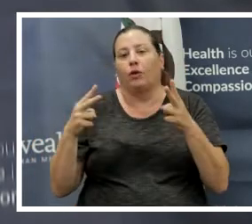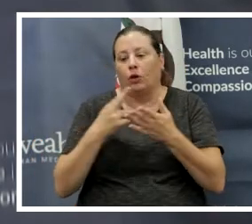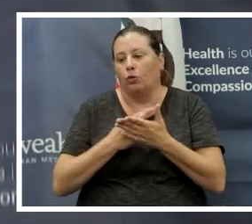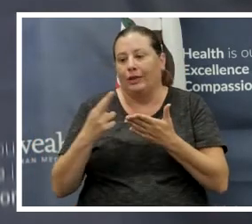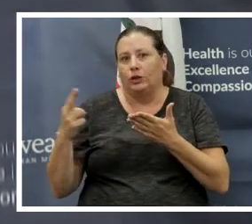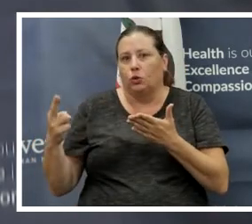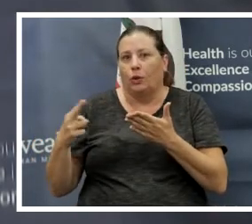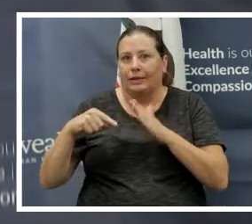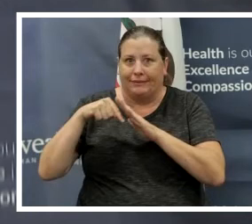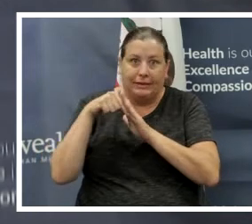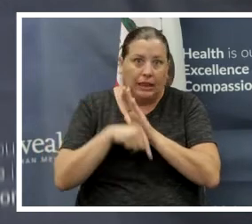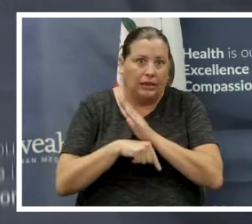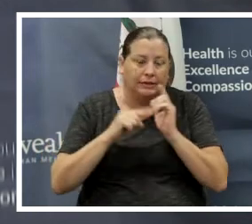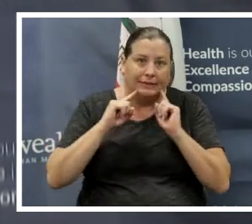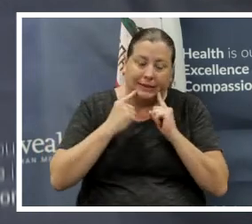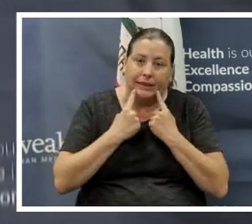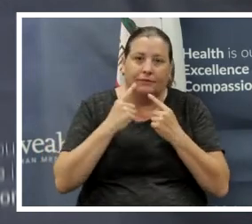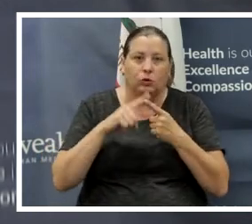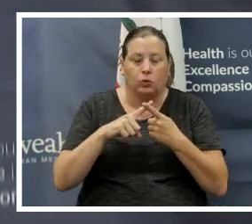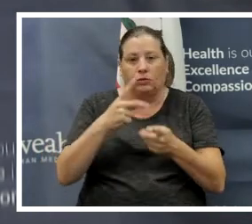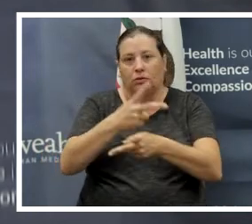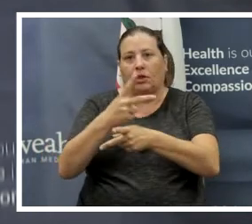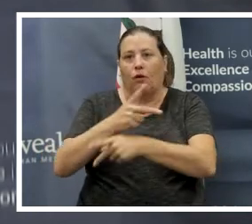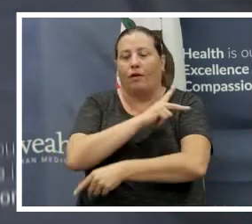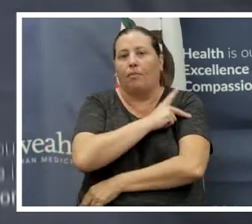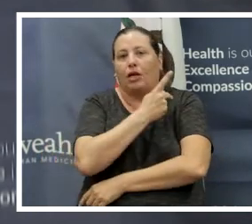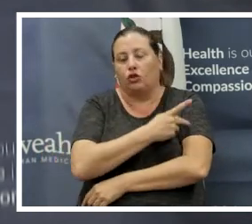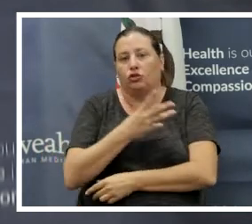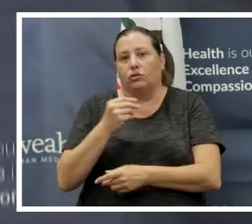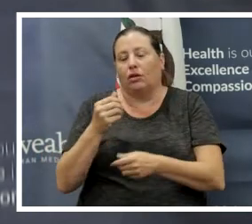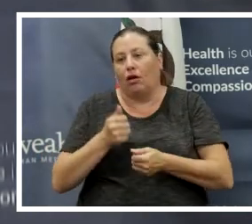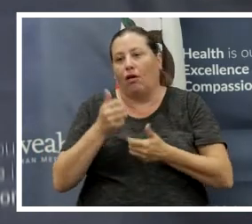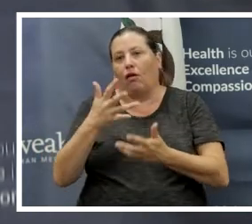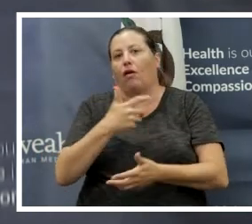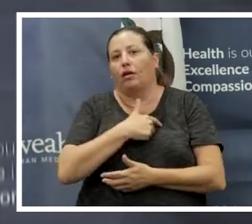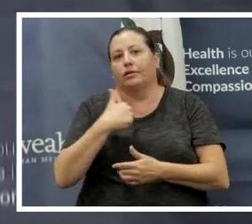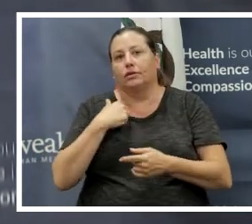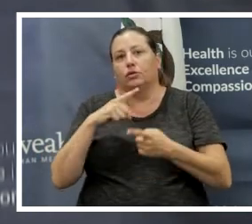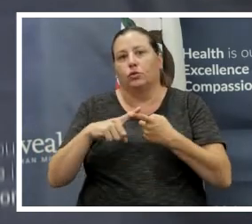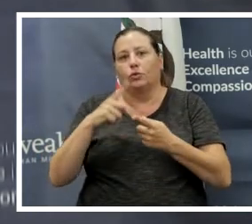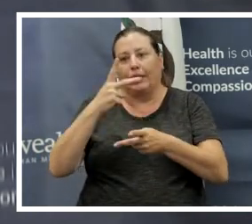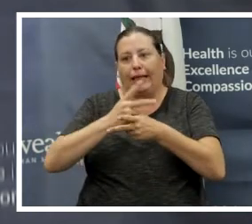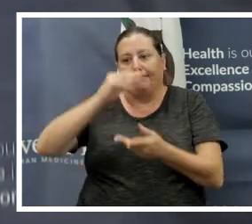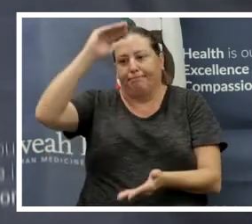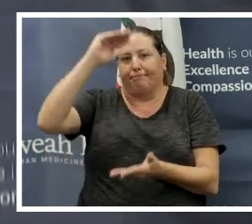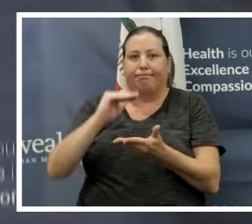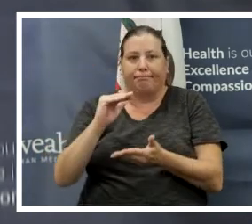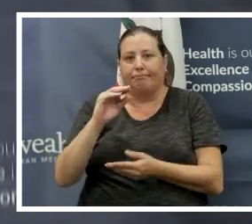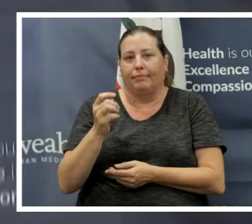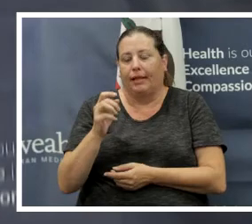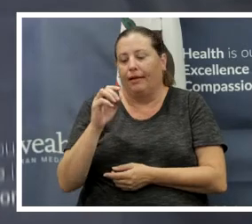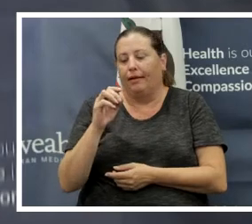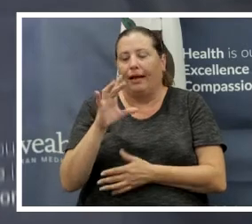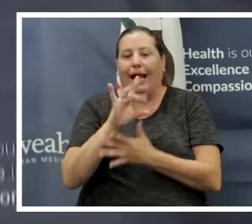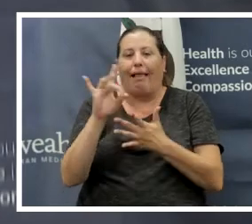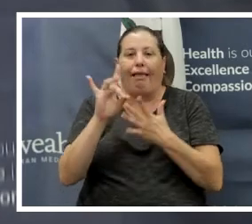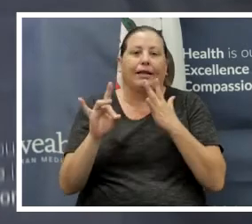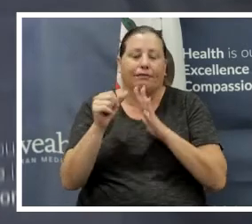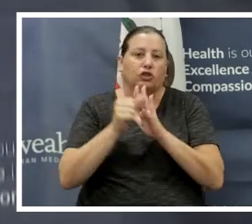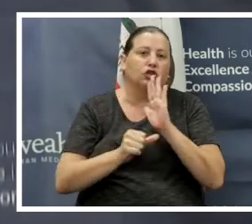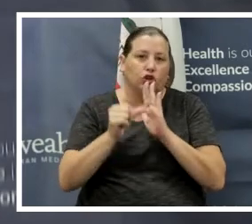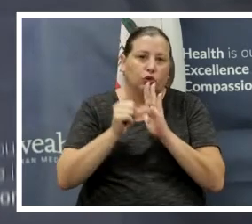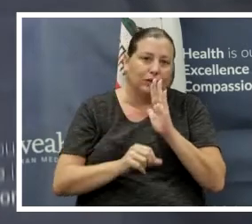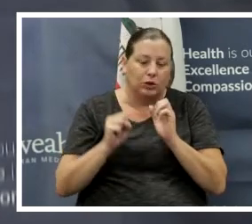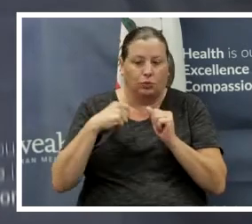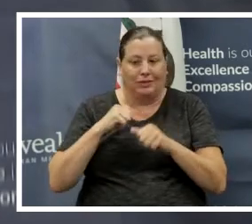take care of COVID patients, and also caused us to continue to keep our elective surgeries down so that we could keep inpatient beds